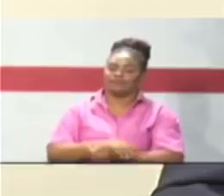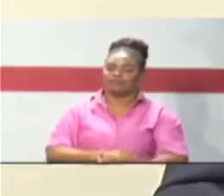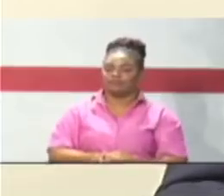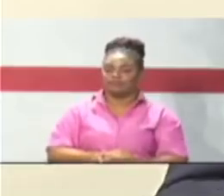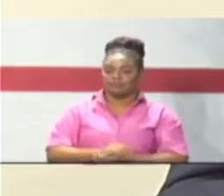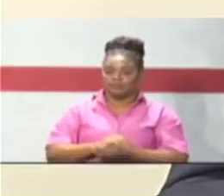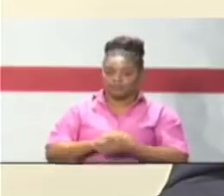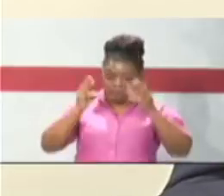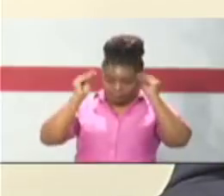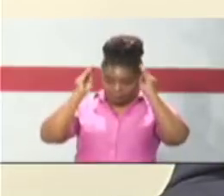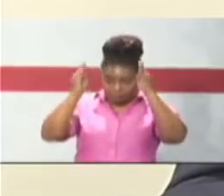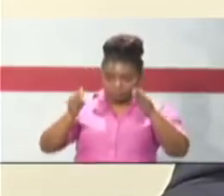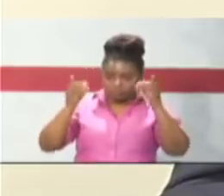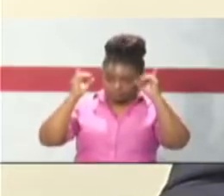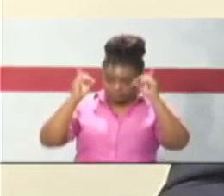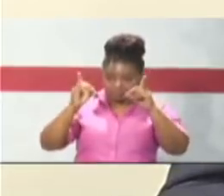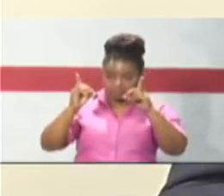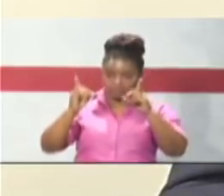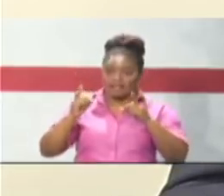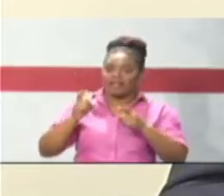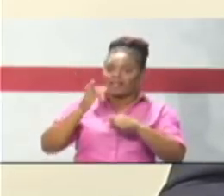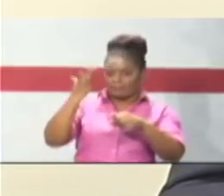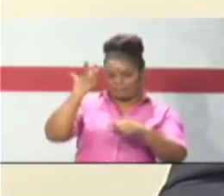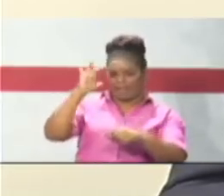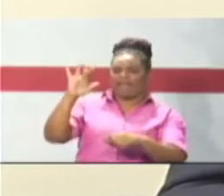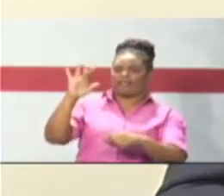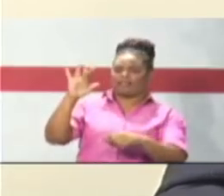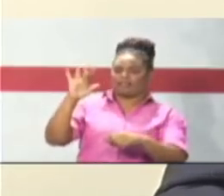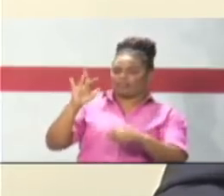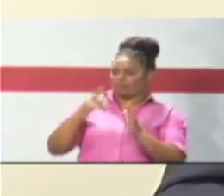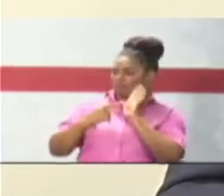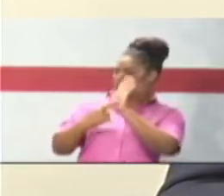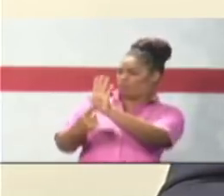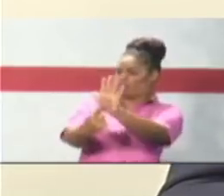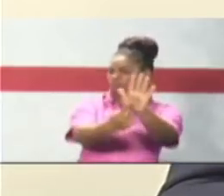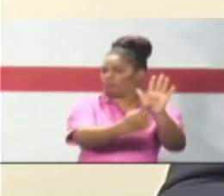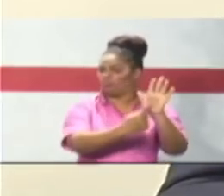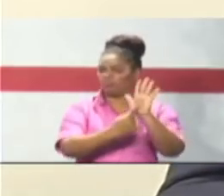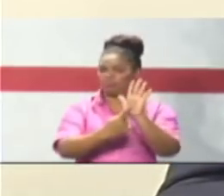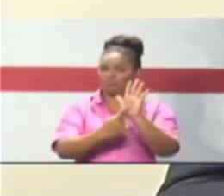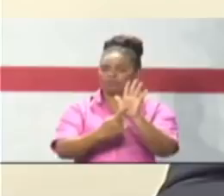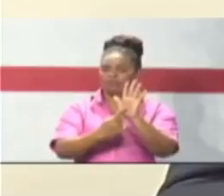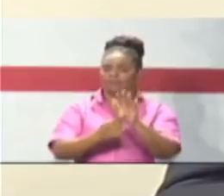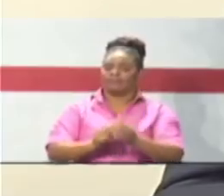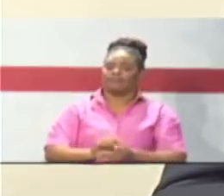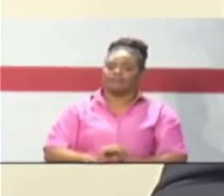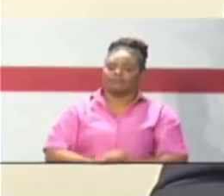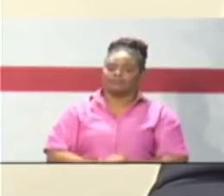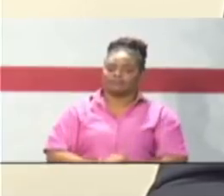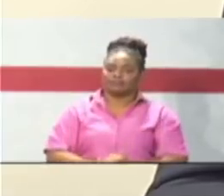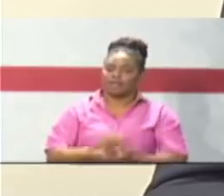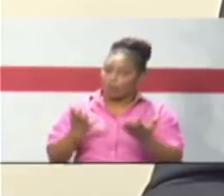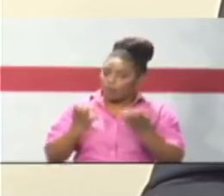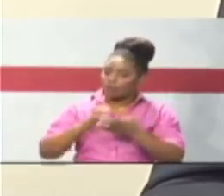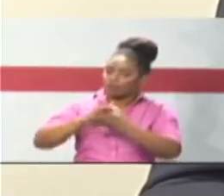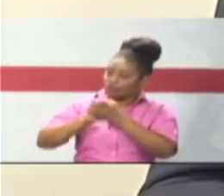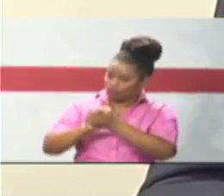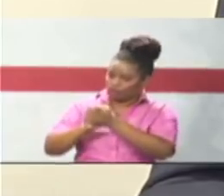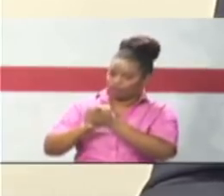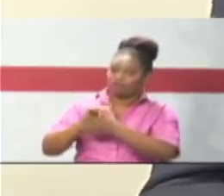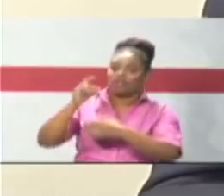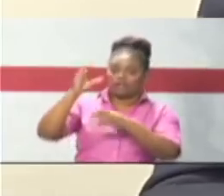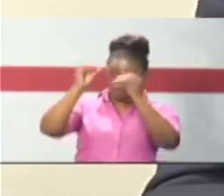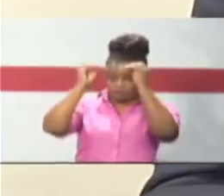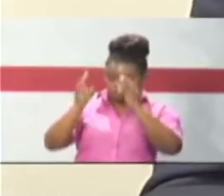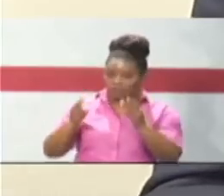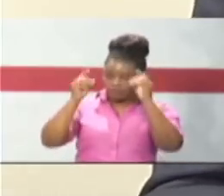brilliant presentation last night at a meeting. Absolutely brilliant. And I want to congratulate her this morning about